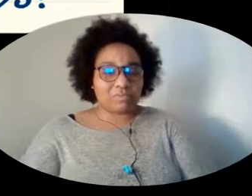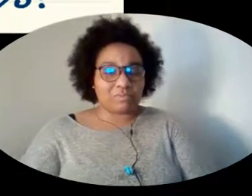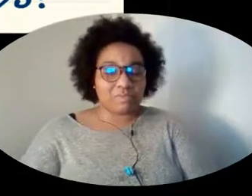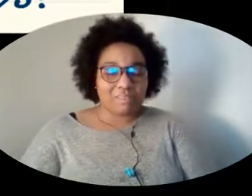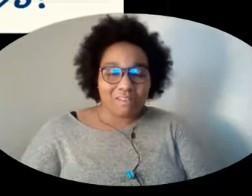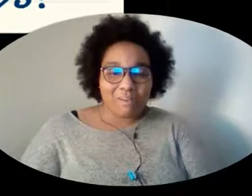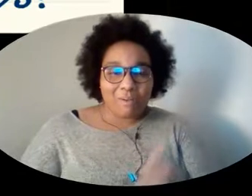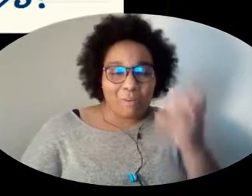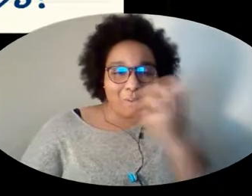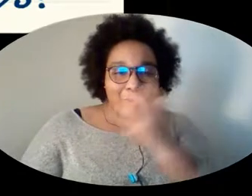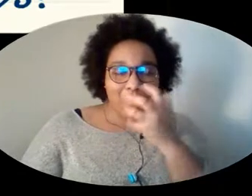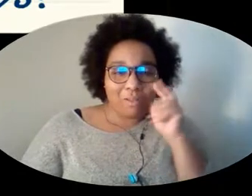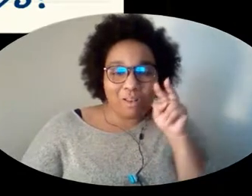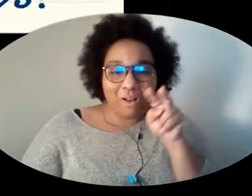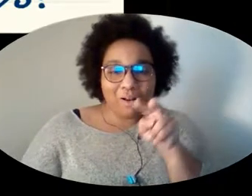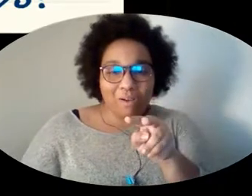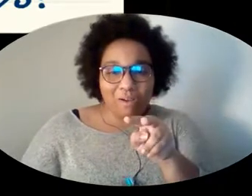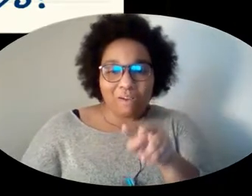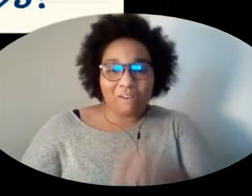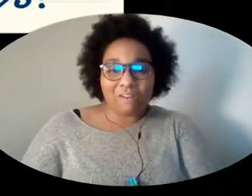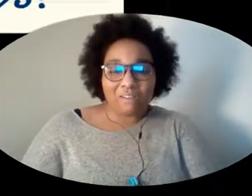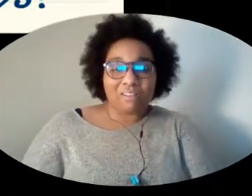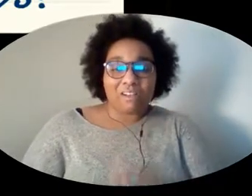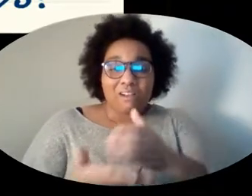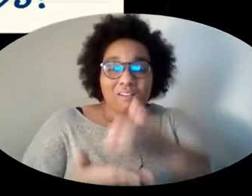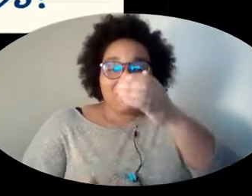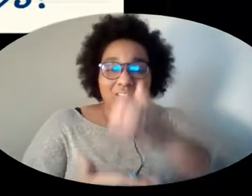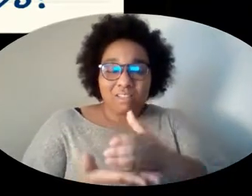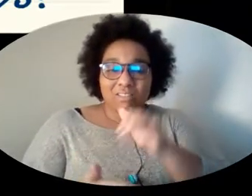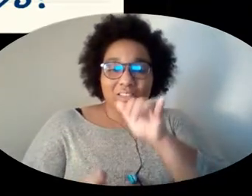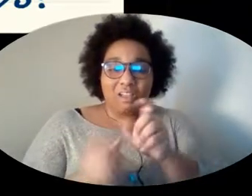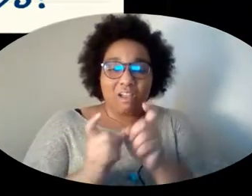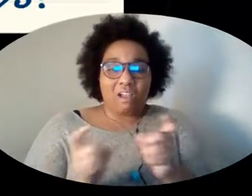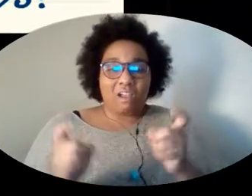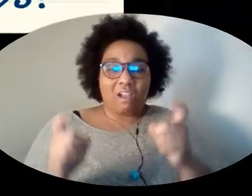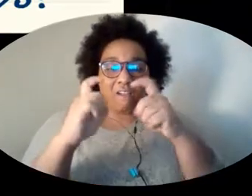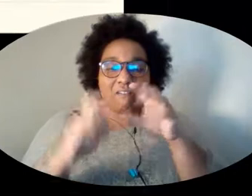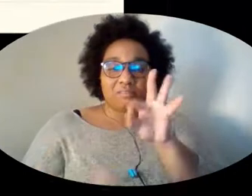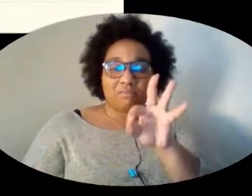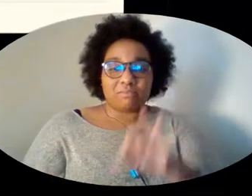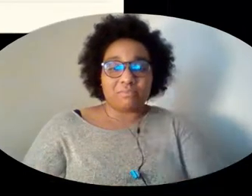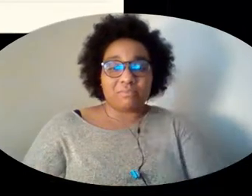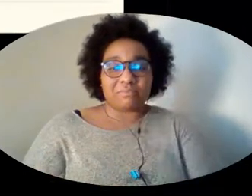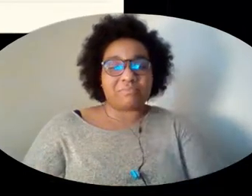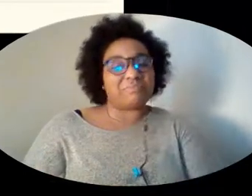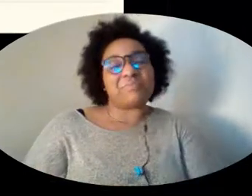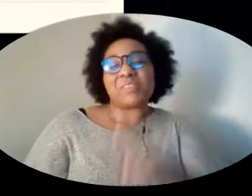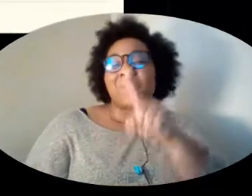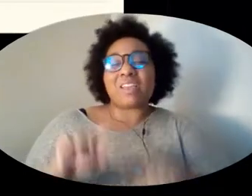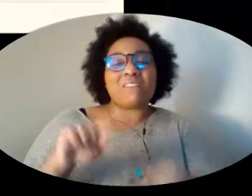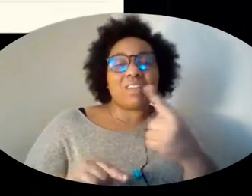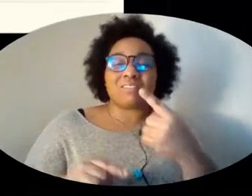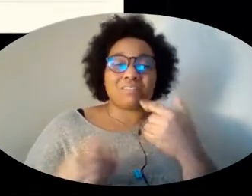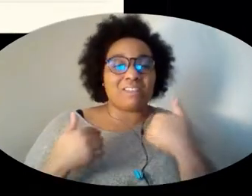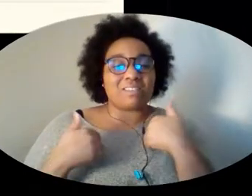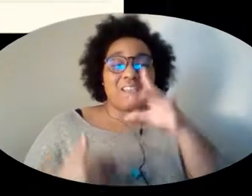whoa check it out this glass is a nonagon i bet you can't find